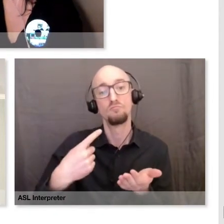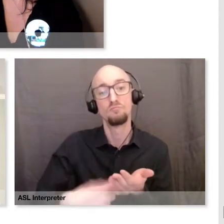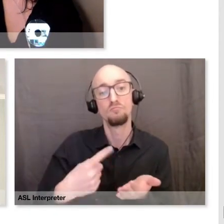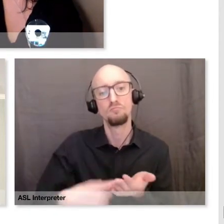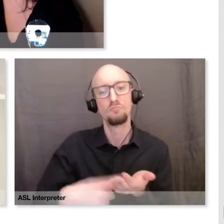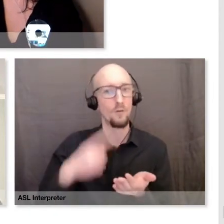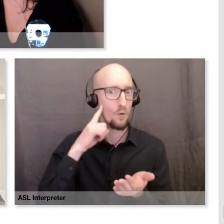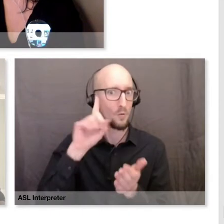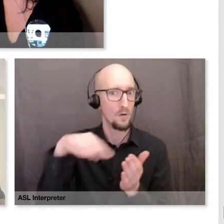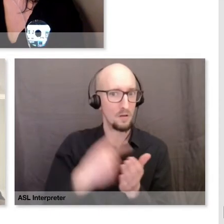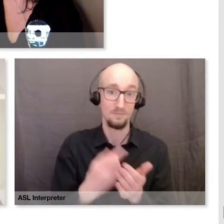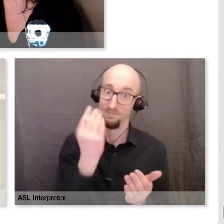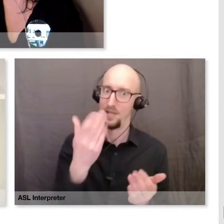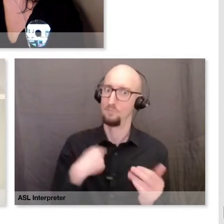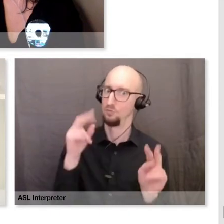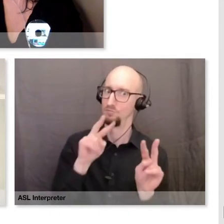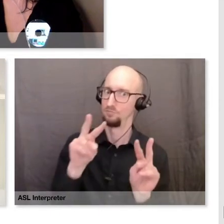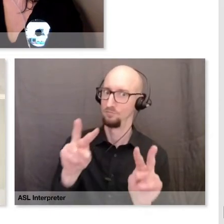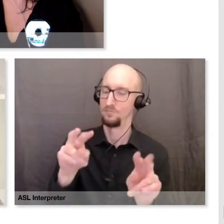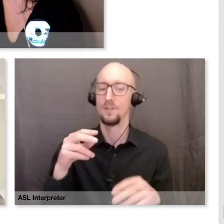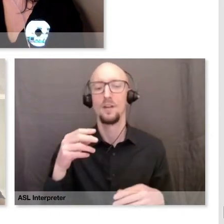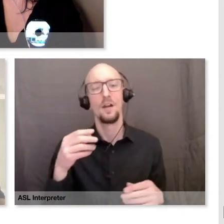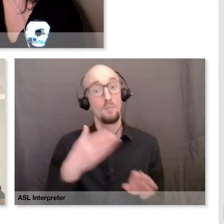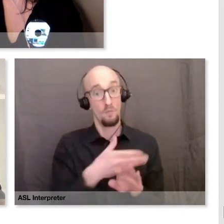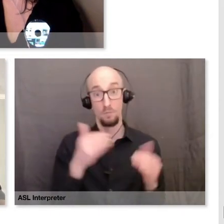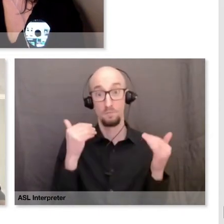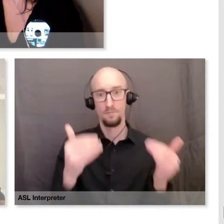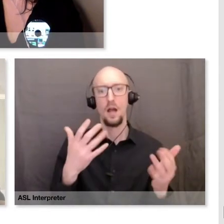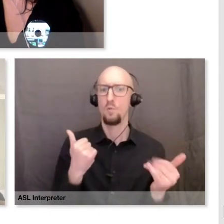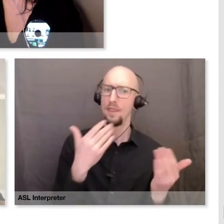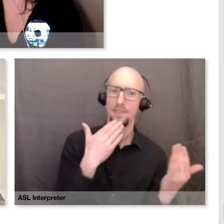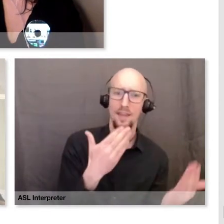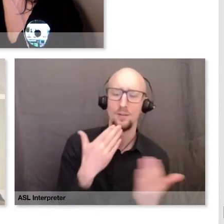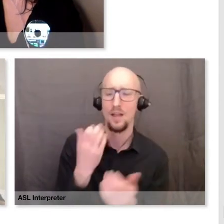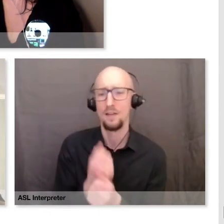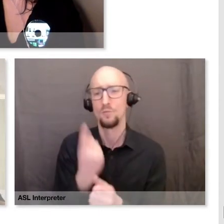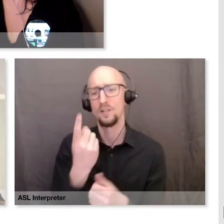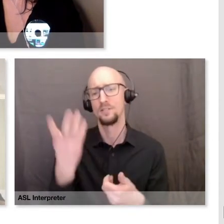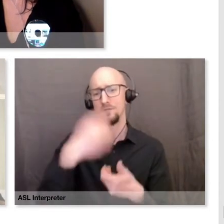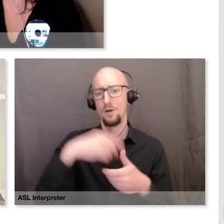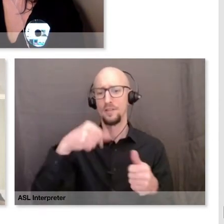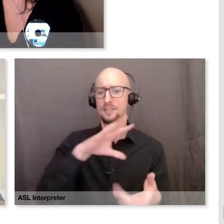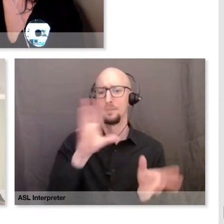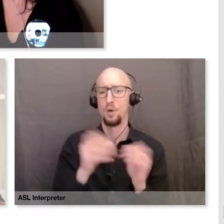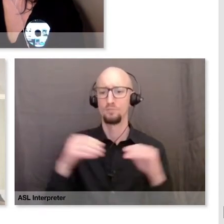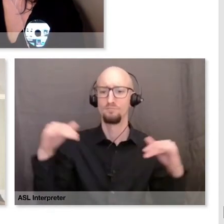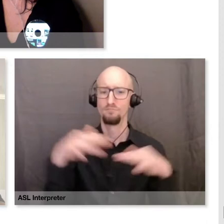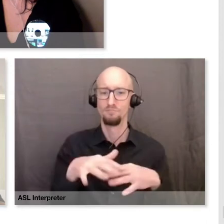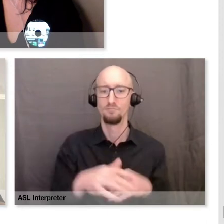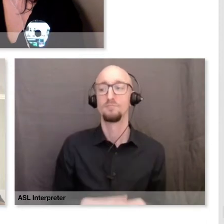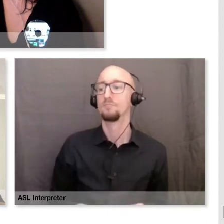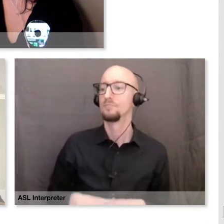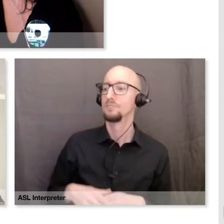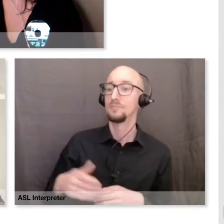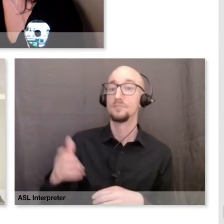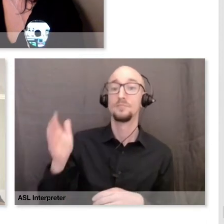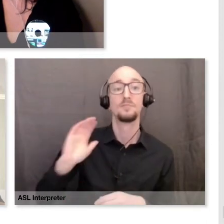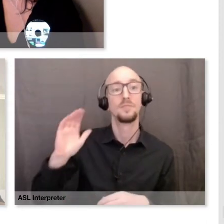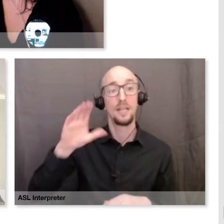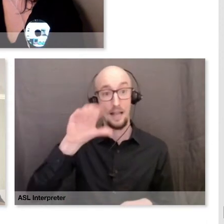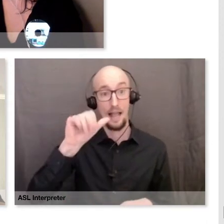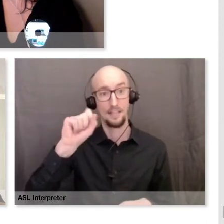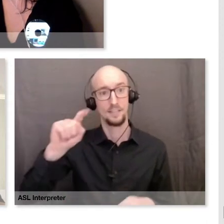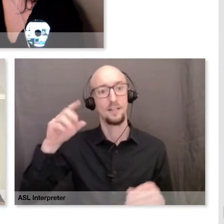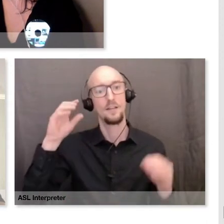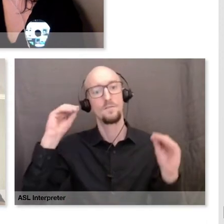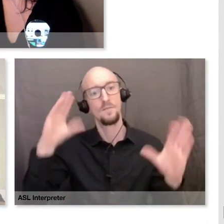I'm really looking forward to, I want to thank all of the people involved in this symposium. CAST faculty director, Professor Evan